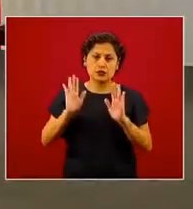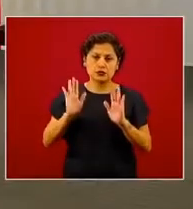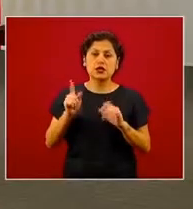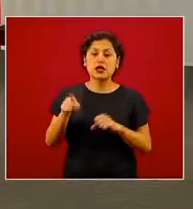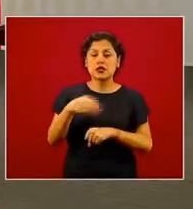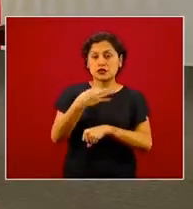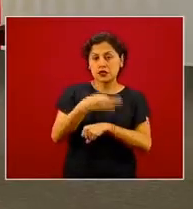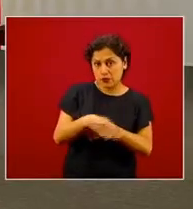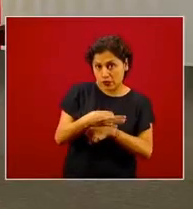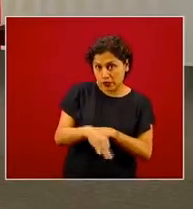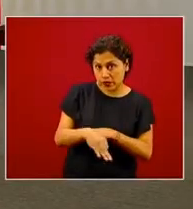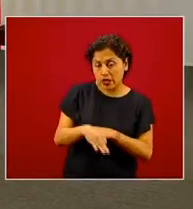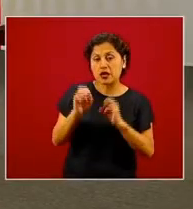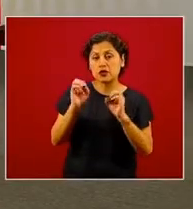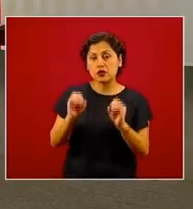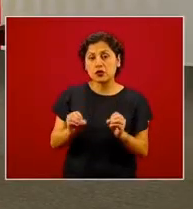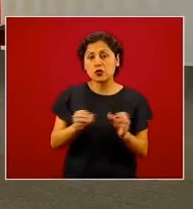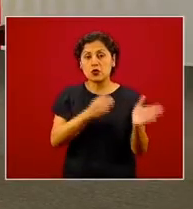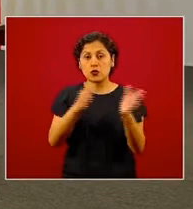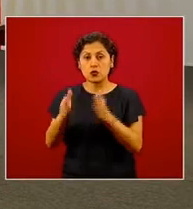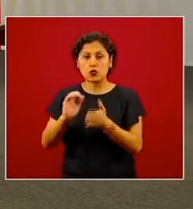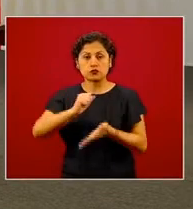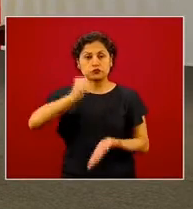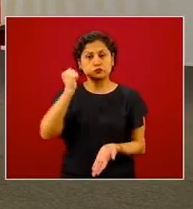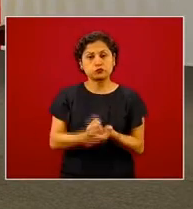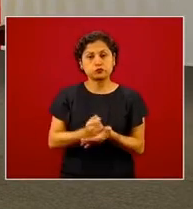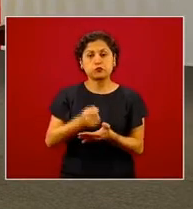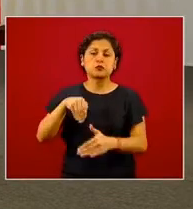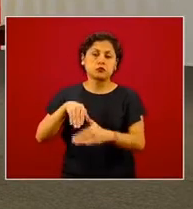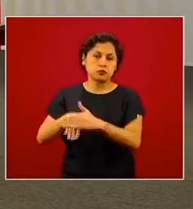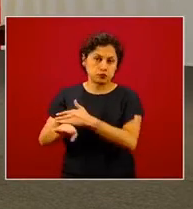it's preventive detention or post-sentencing,